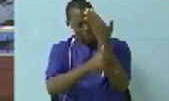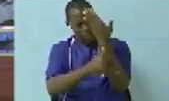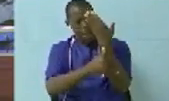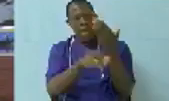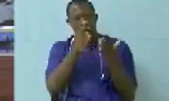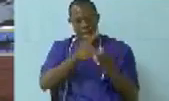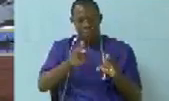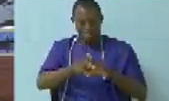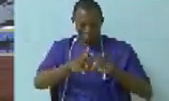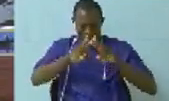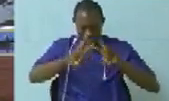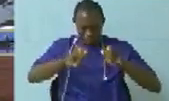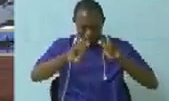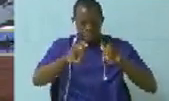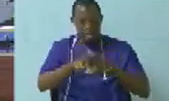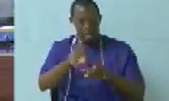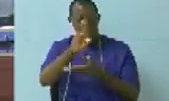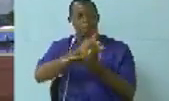it is possible.